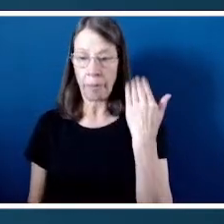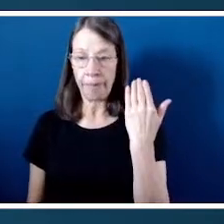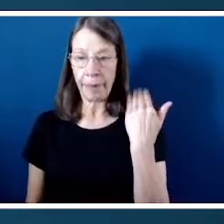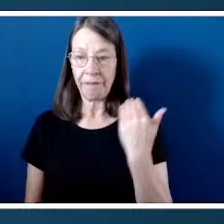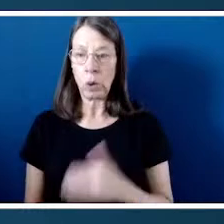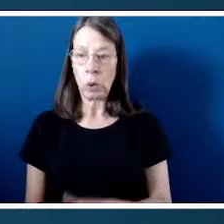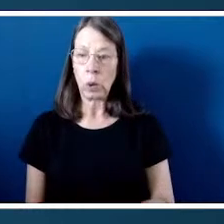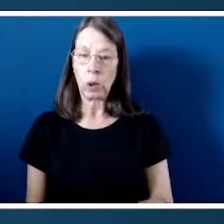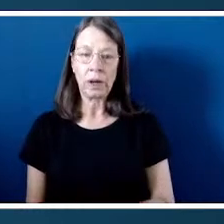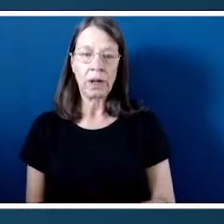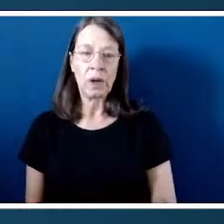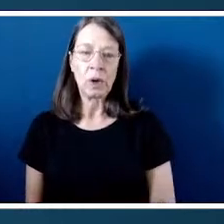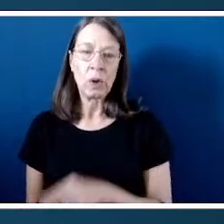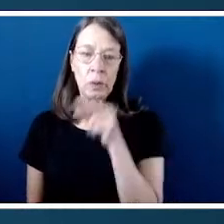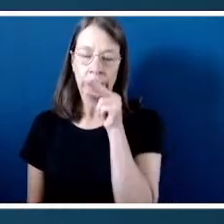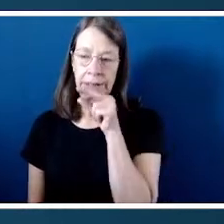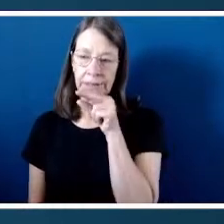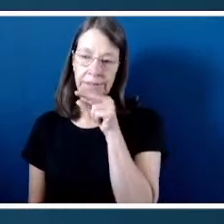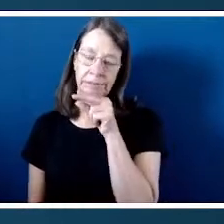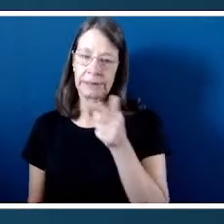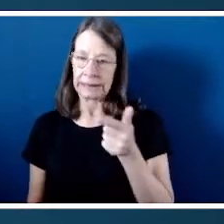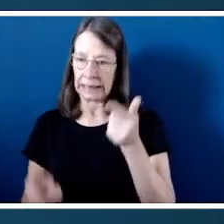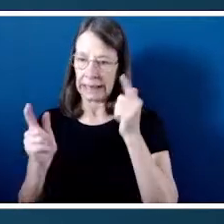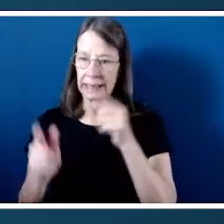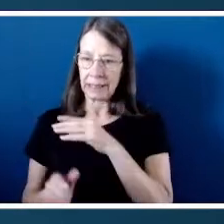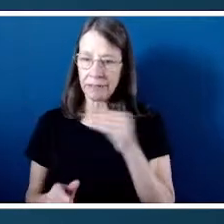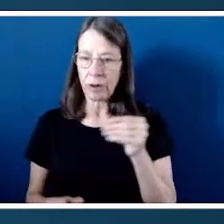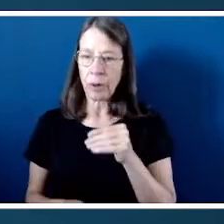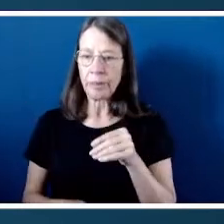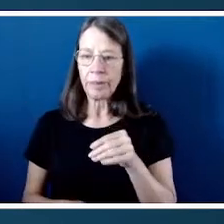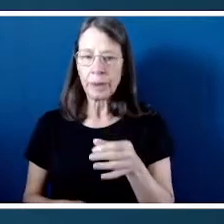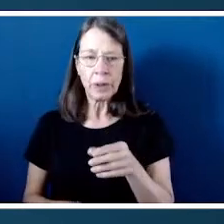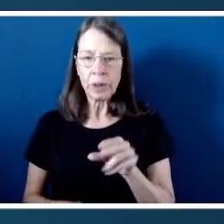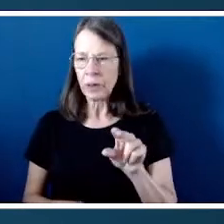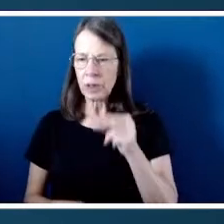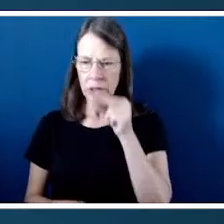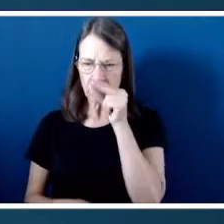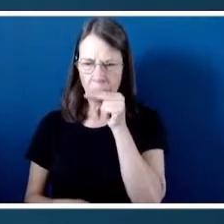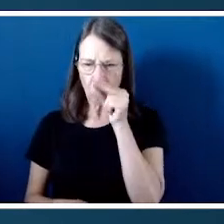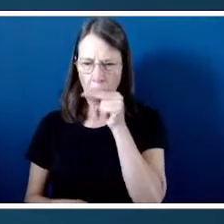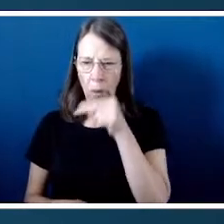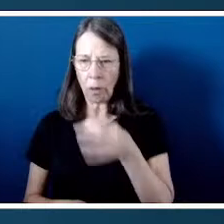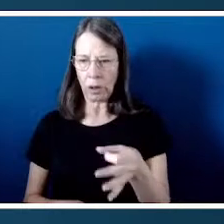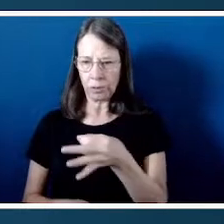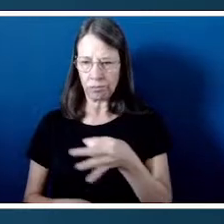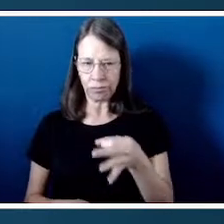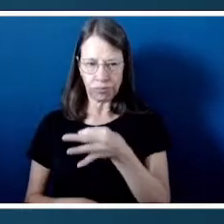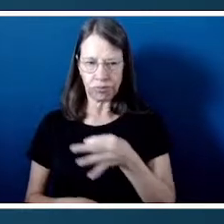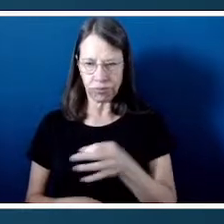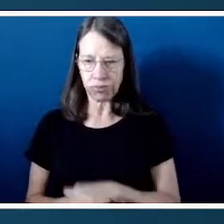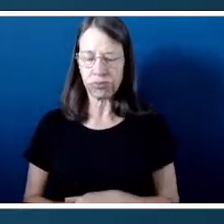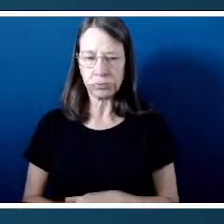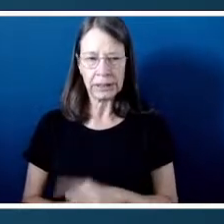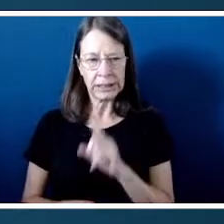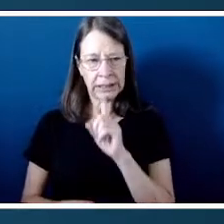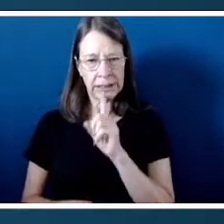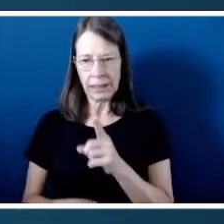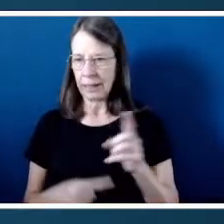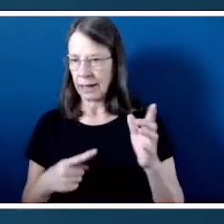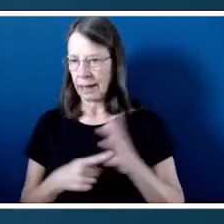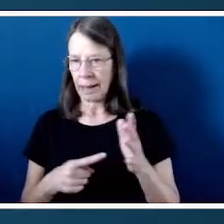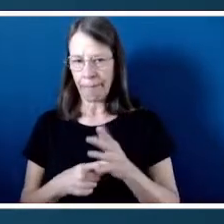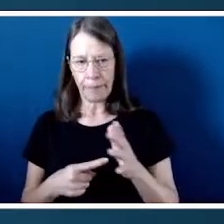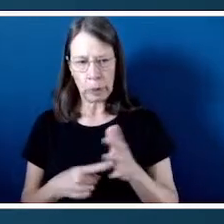year, they were unequivocal. The Blue Pacific alone will define, it